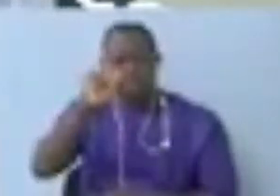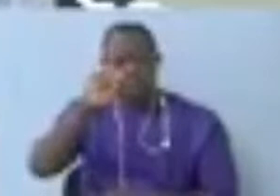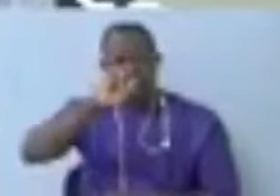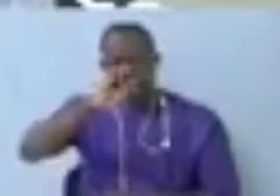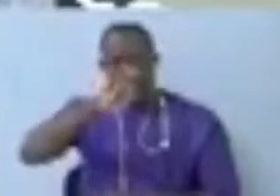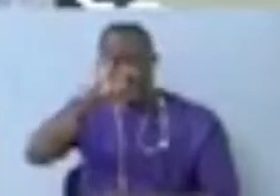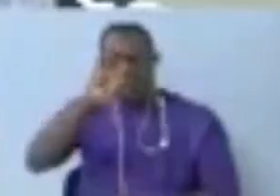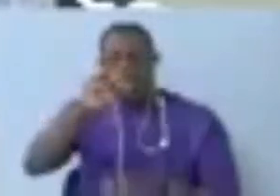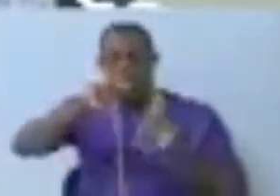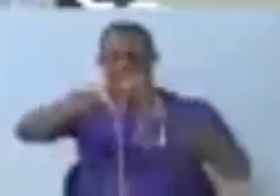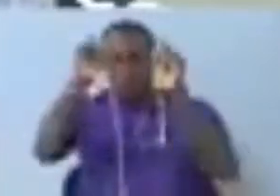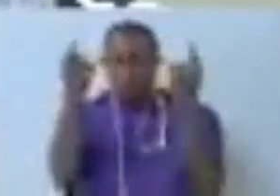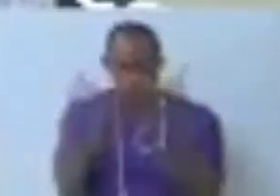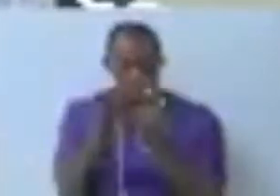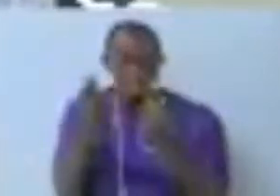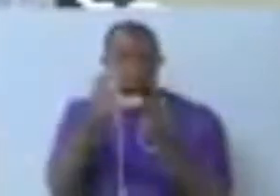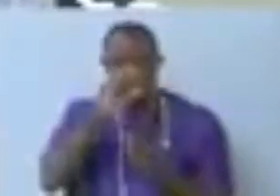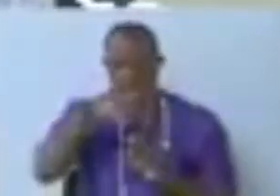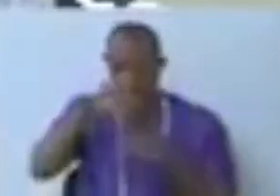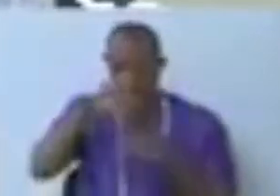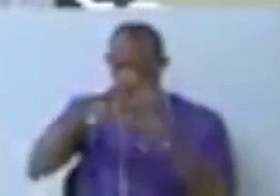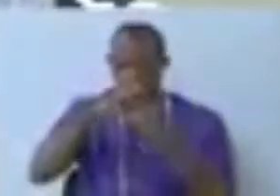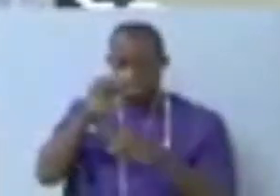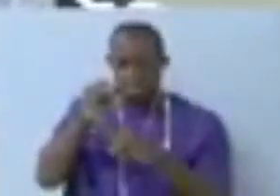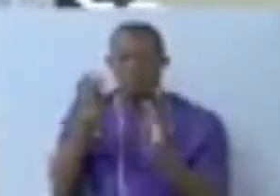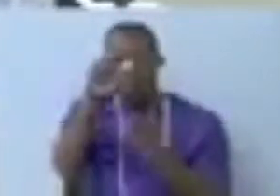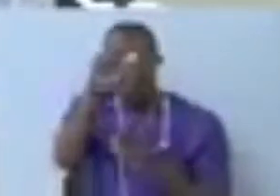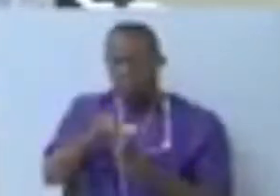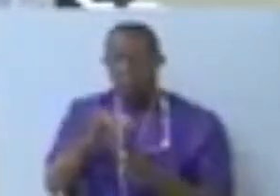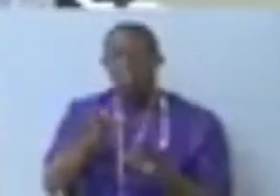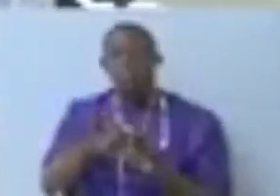We met the former Interior Minister. I